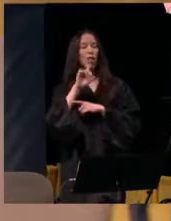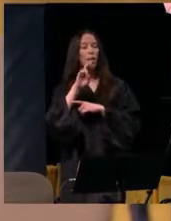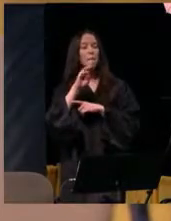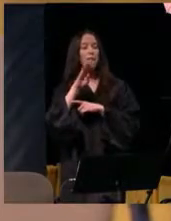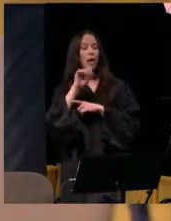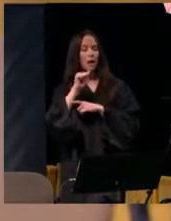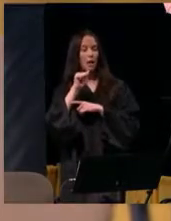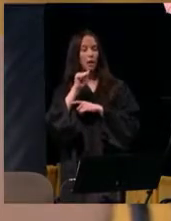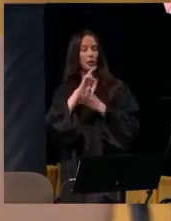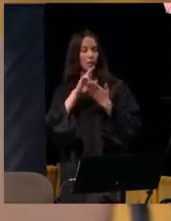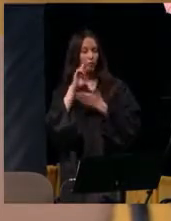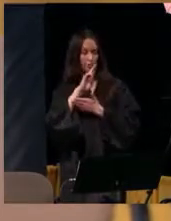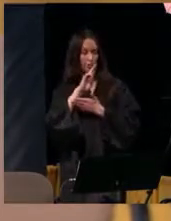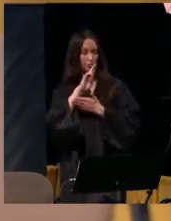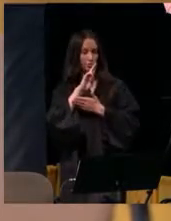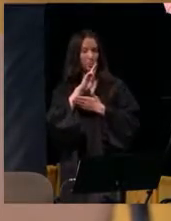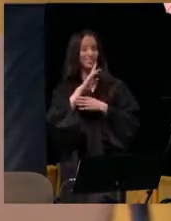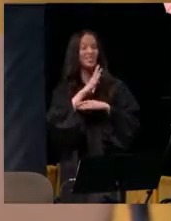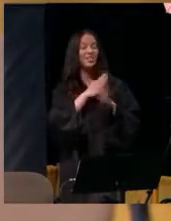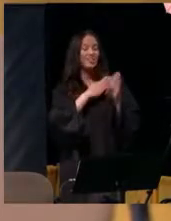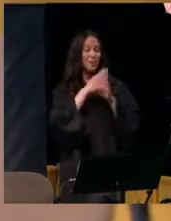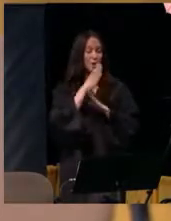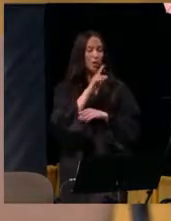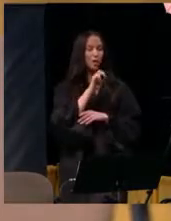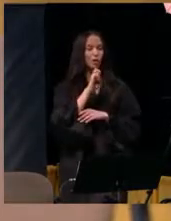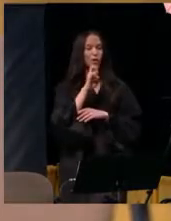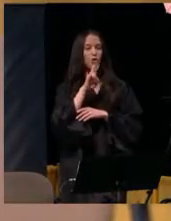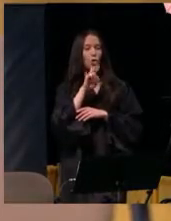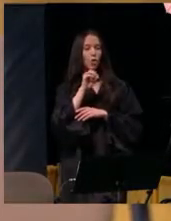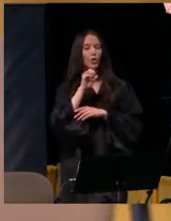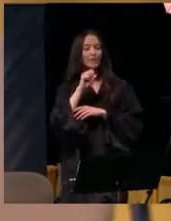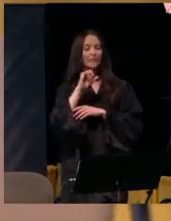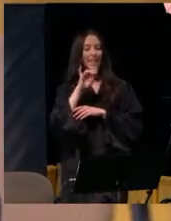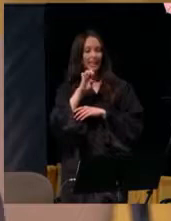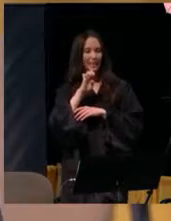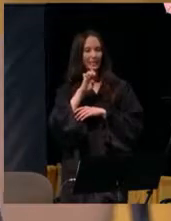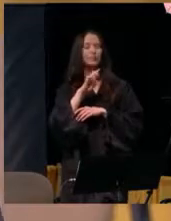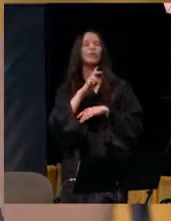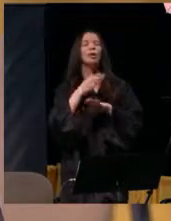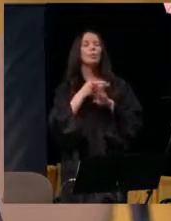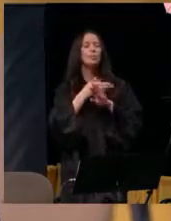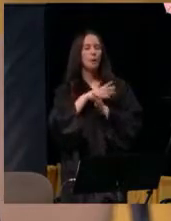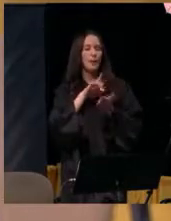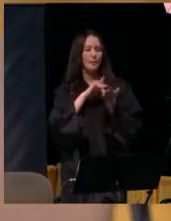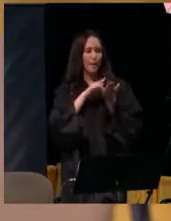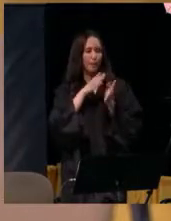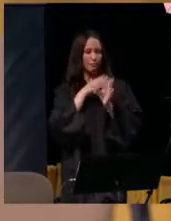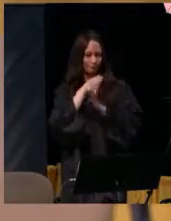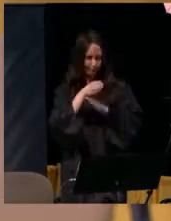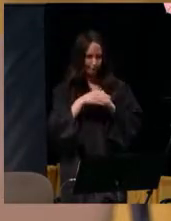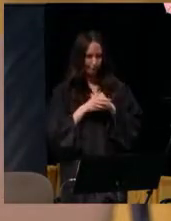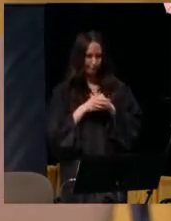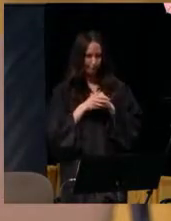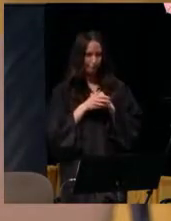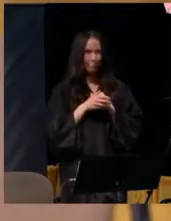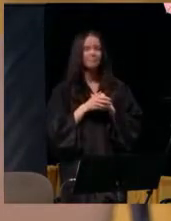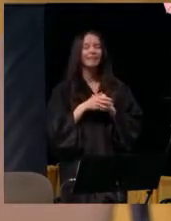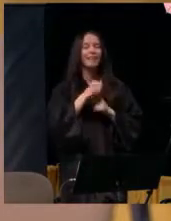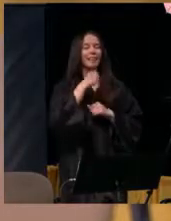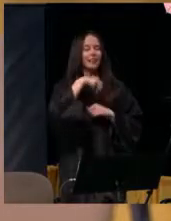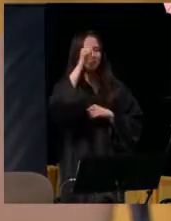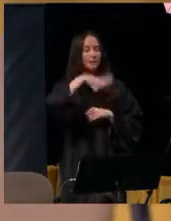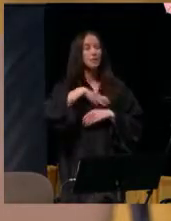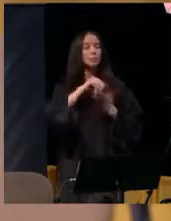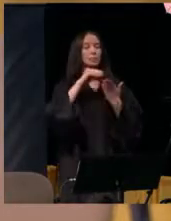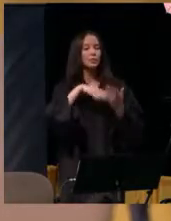in neuroscience and behavior on a pre-med track. Ladies and gentlemen, students and staff, help me in welcoming to